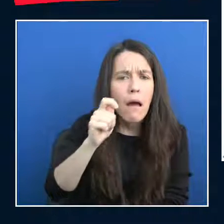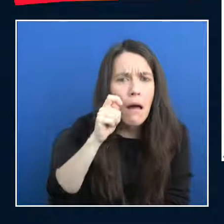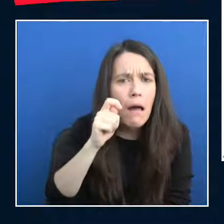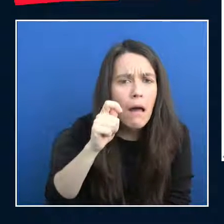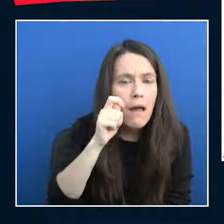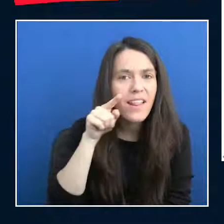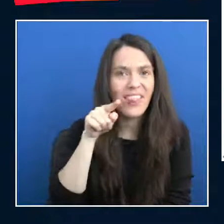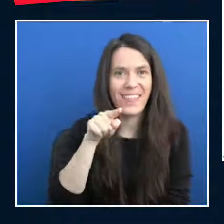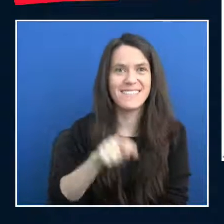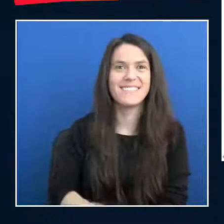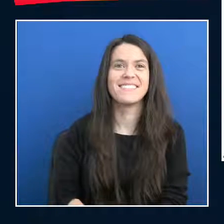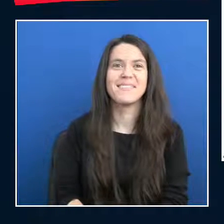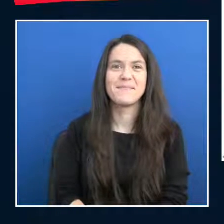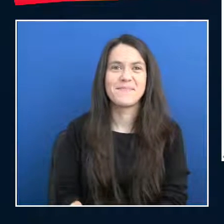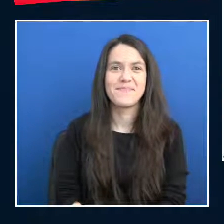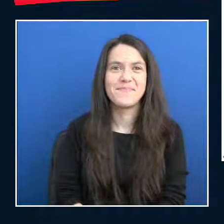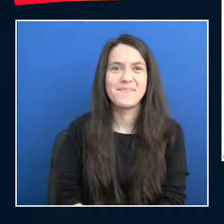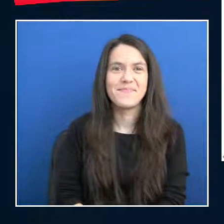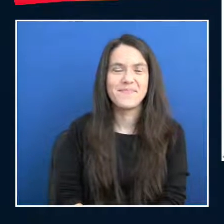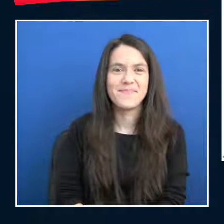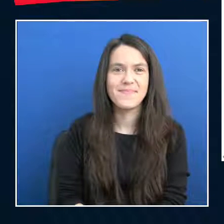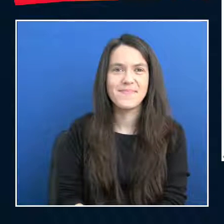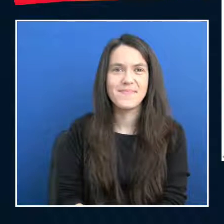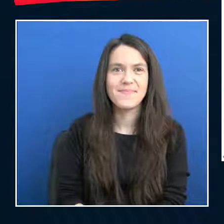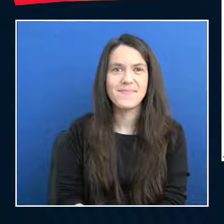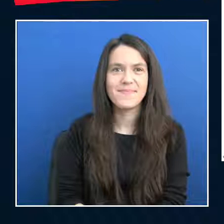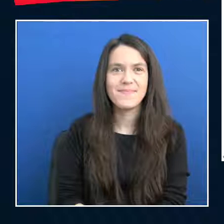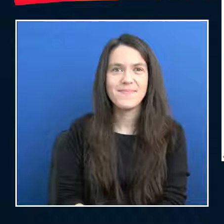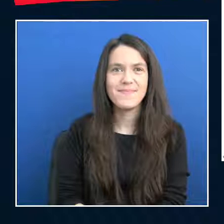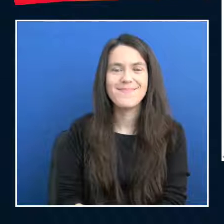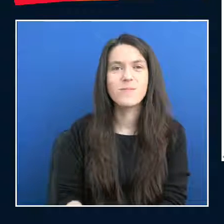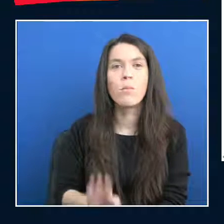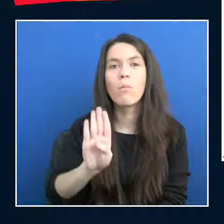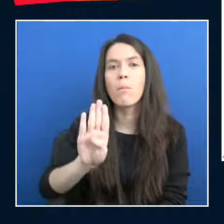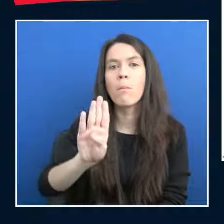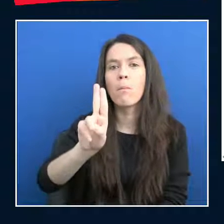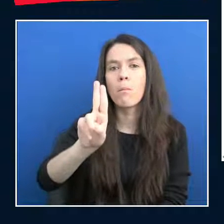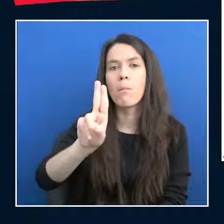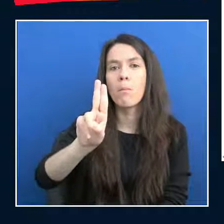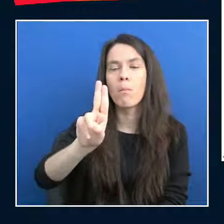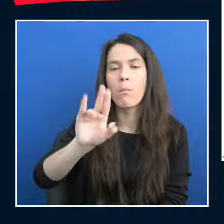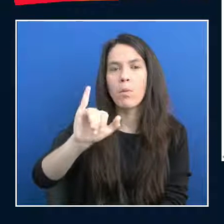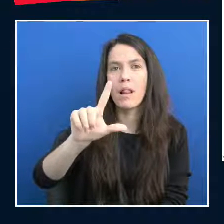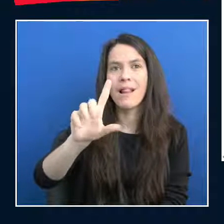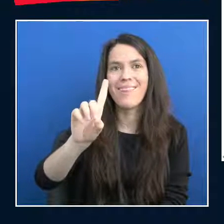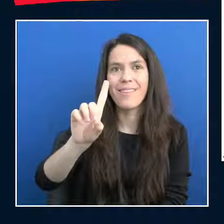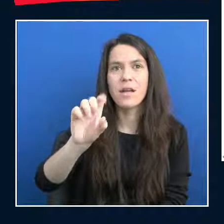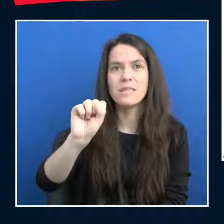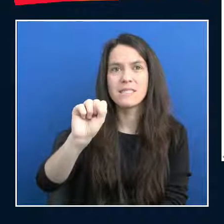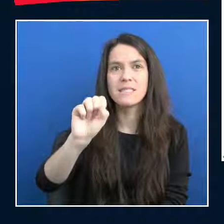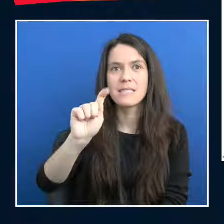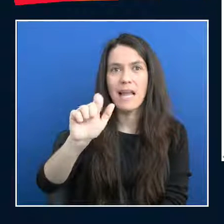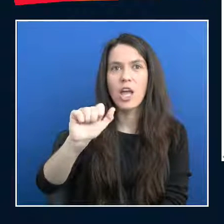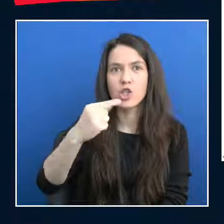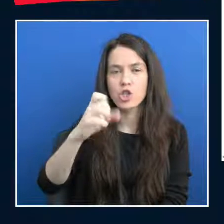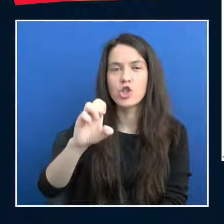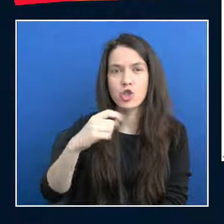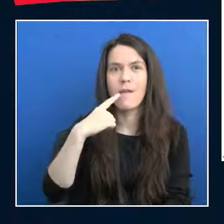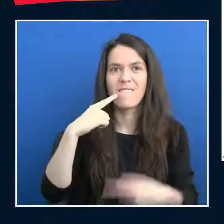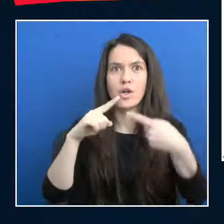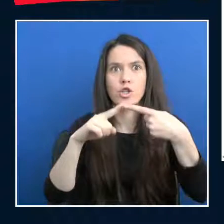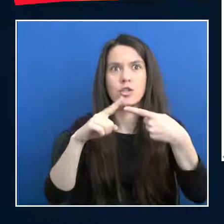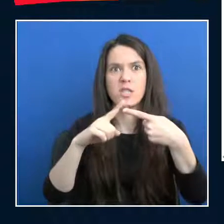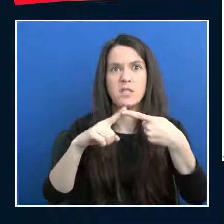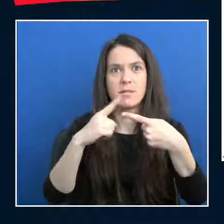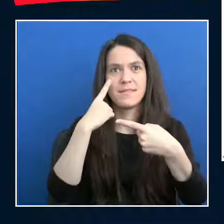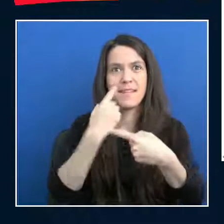here I have my build stage where I need for it's my build tool, so I have to have it. So I